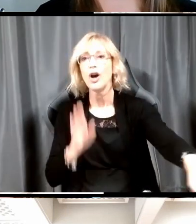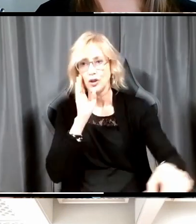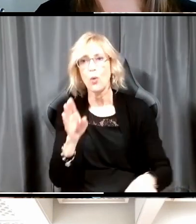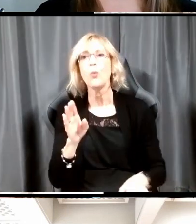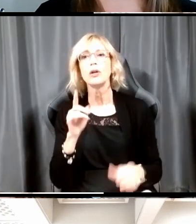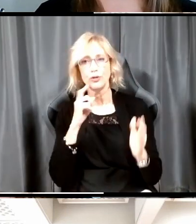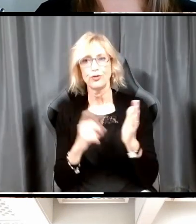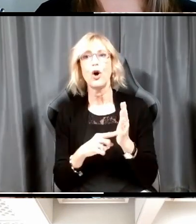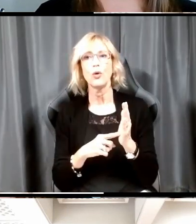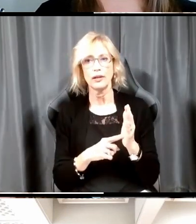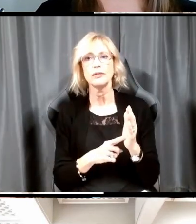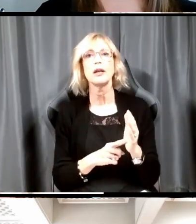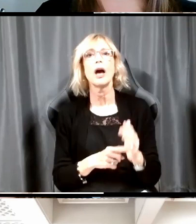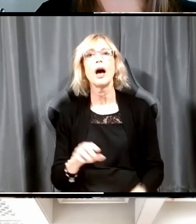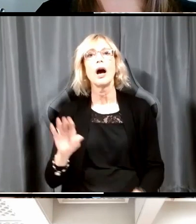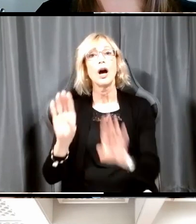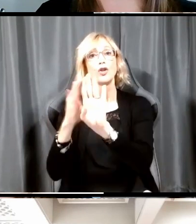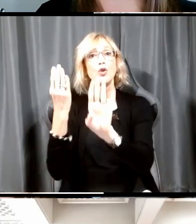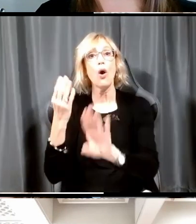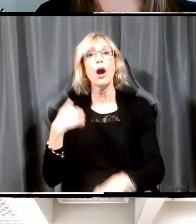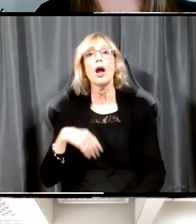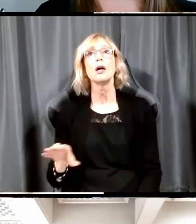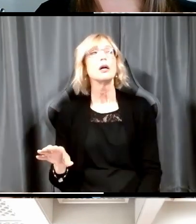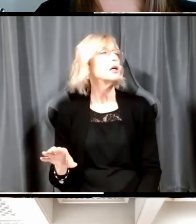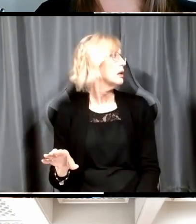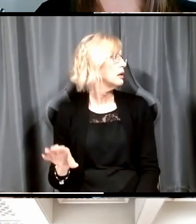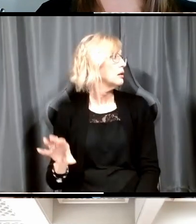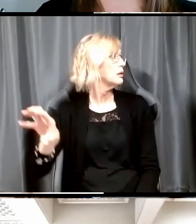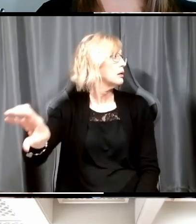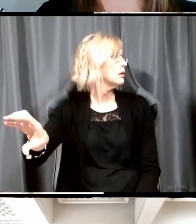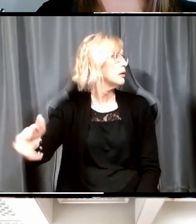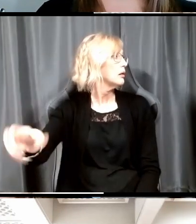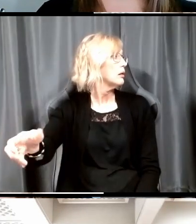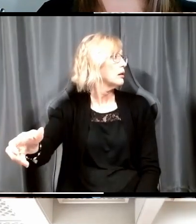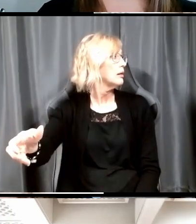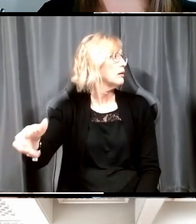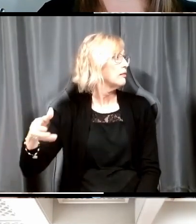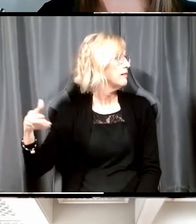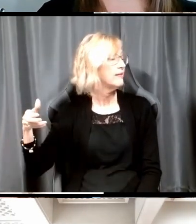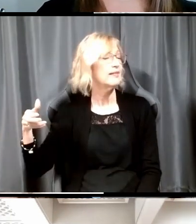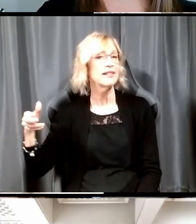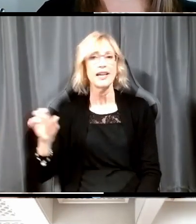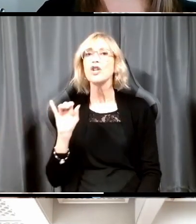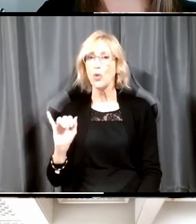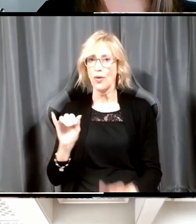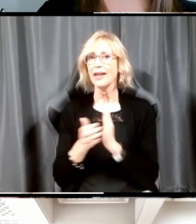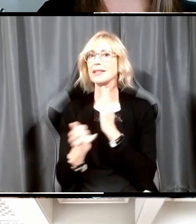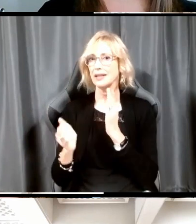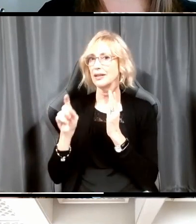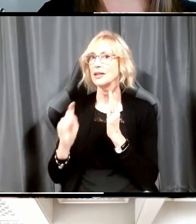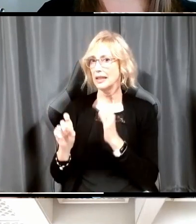they're reaching out for a doorknob, you'll see them turn their head away, but they'll still reach for that. But that's a skill that we have to work on,